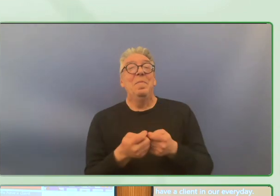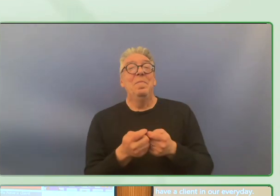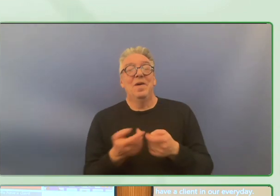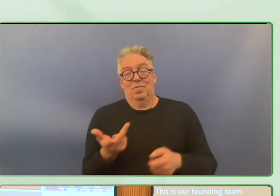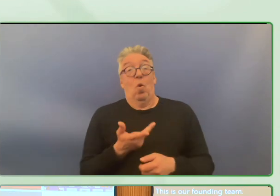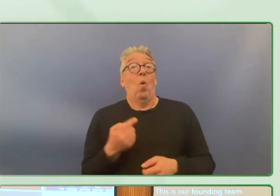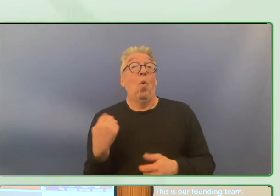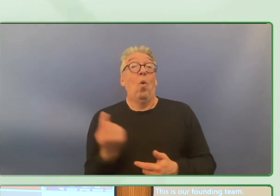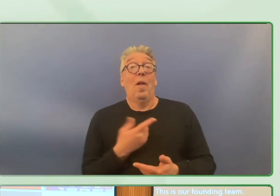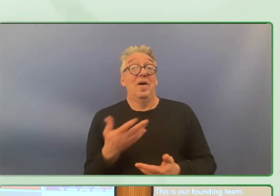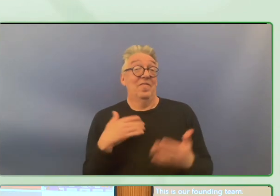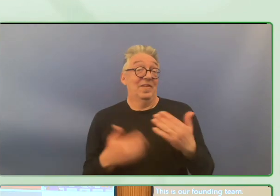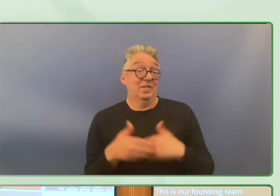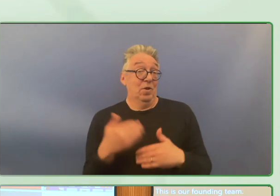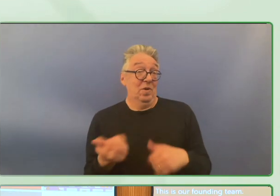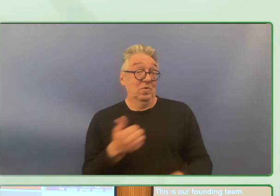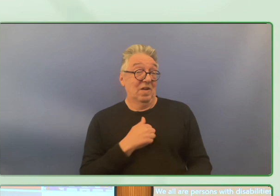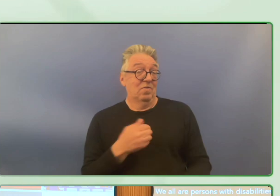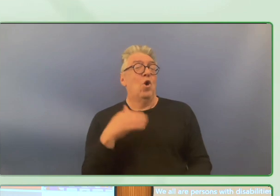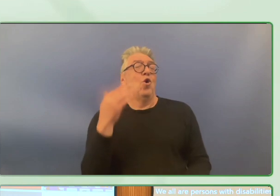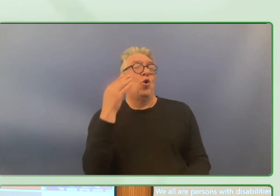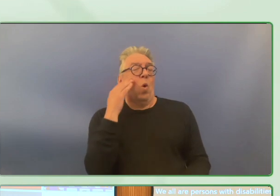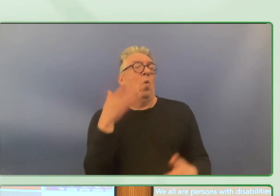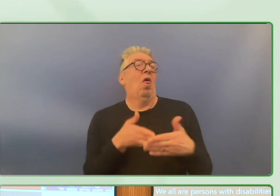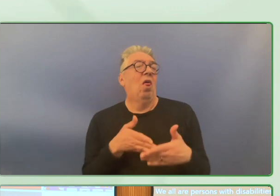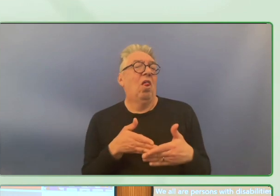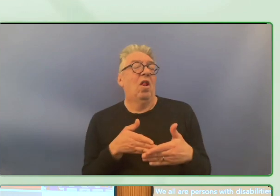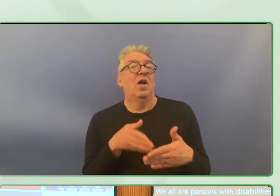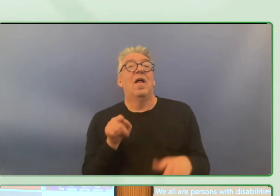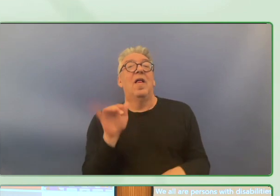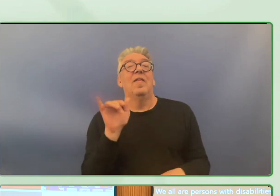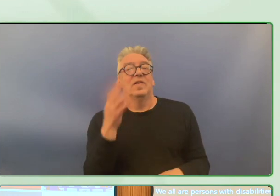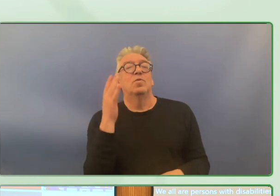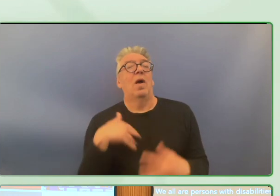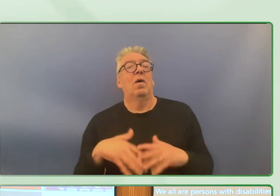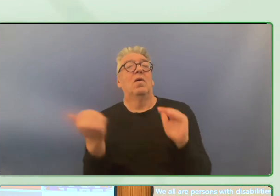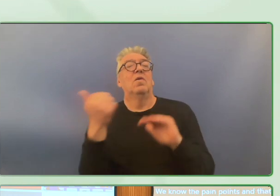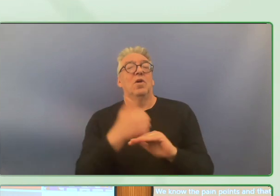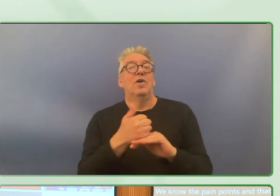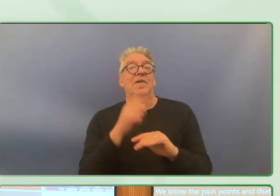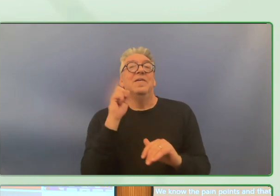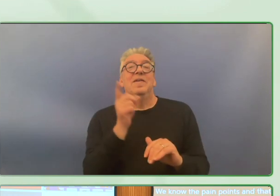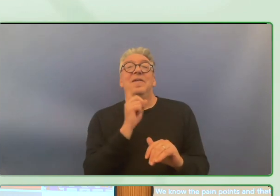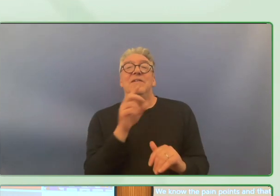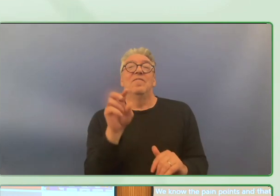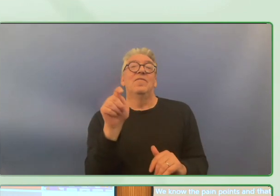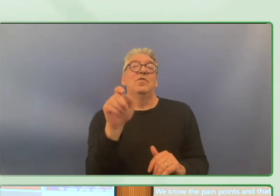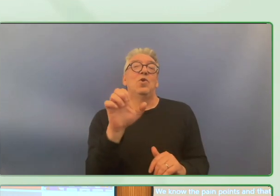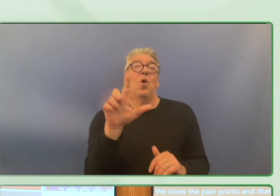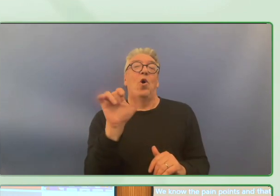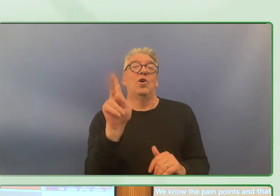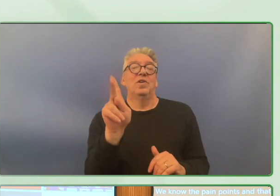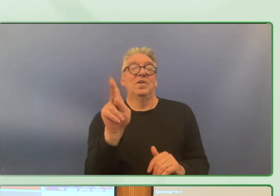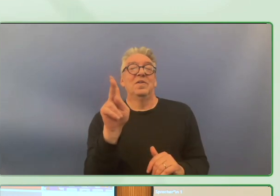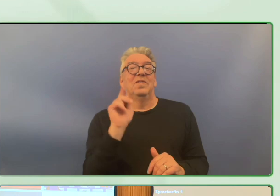disability ourselves. We know the pain points, and that's why we started DeafTawk, in order to bridge the communication gap for the deaf community